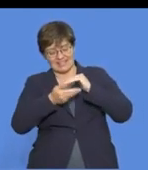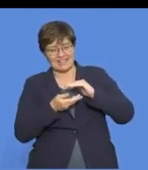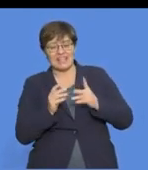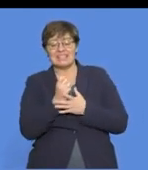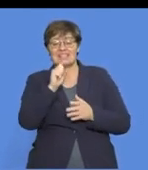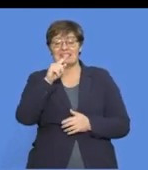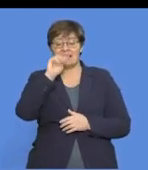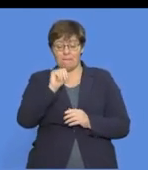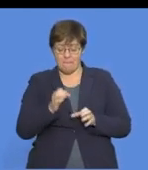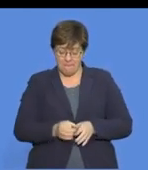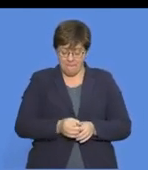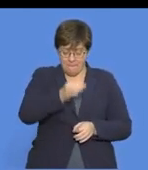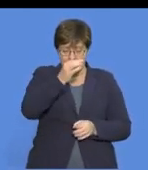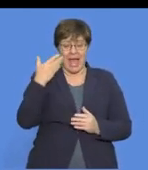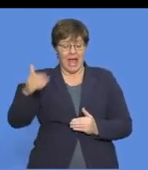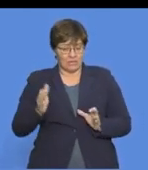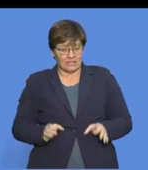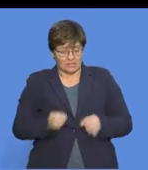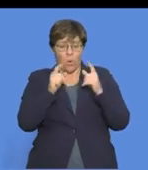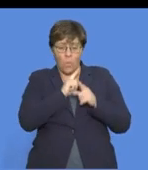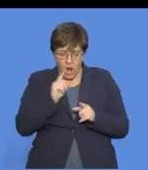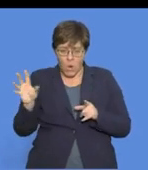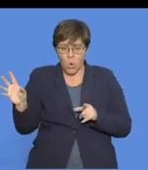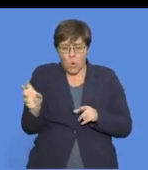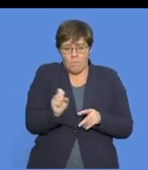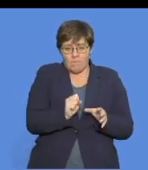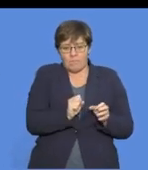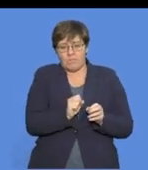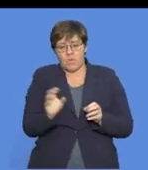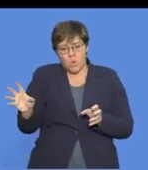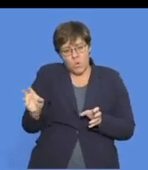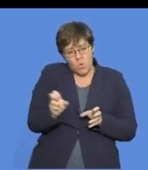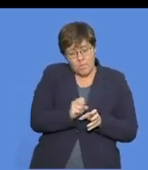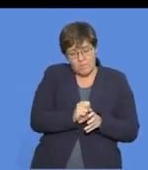where substances need to be taken in.